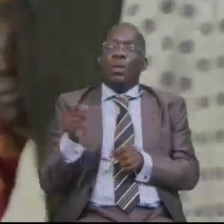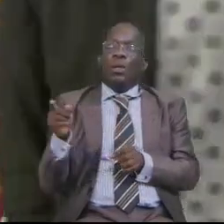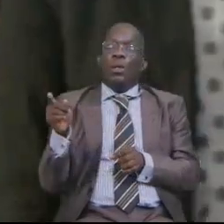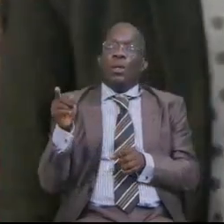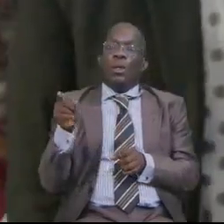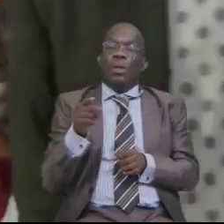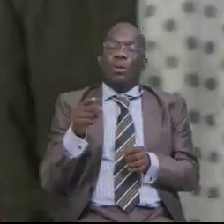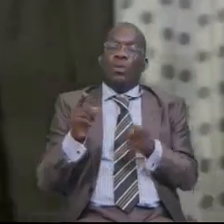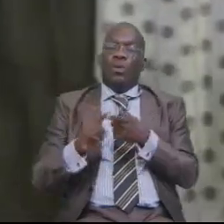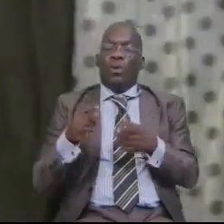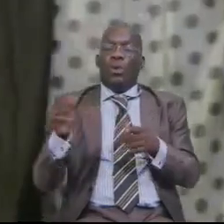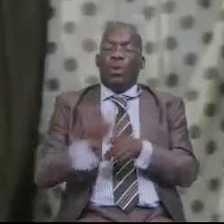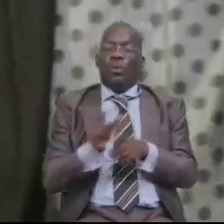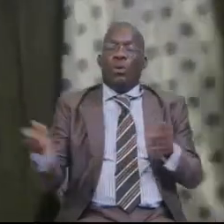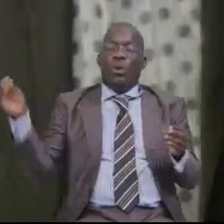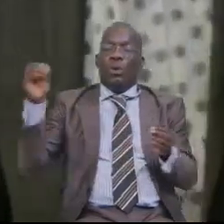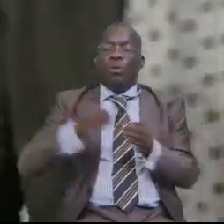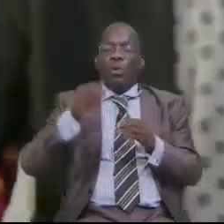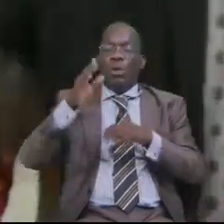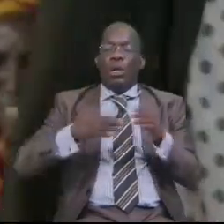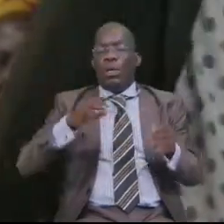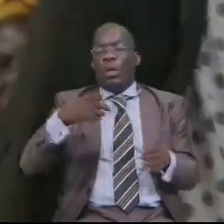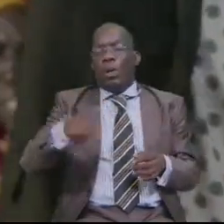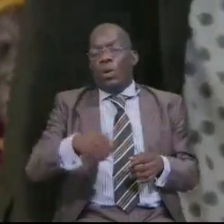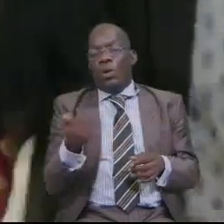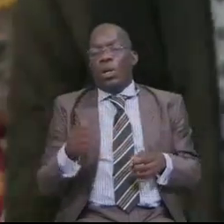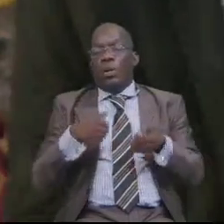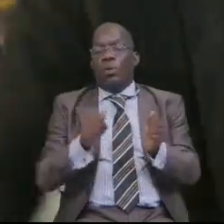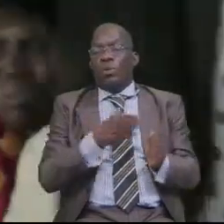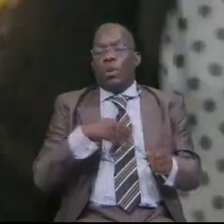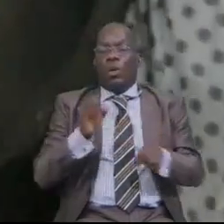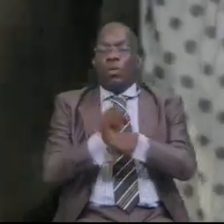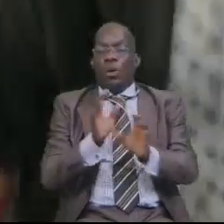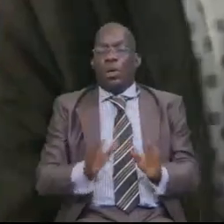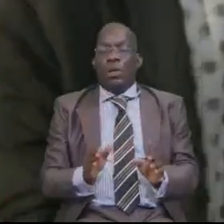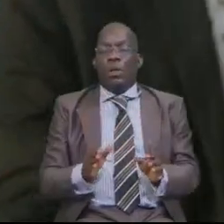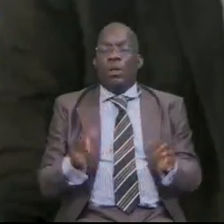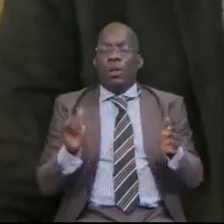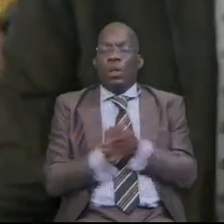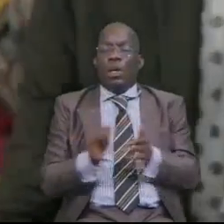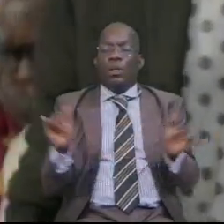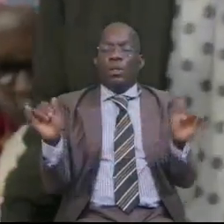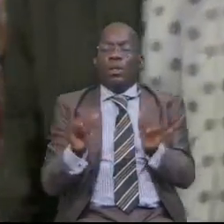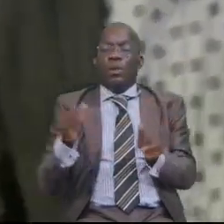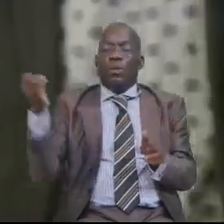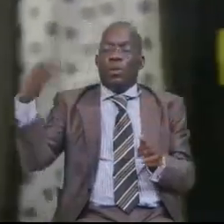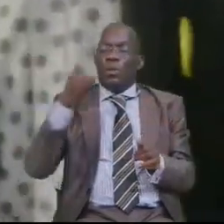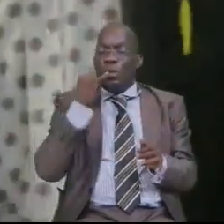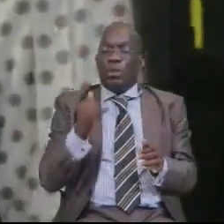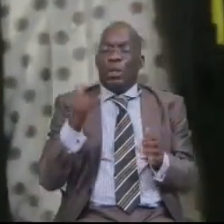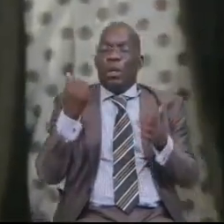the rest of the apostles and the workers. That same grace available today.